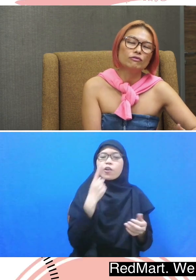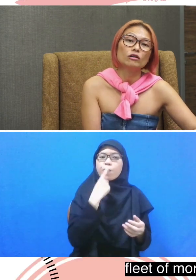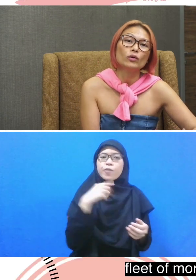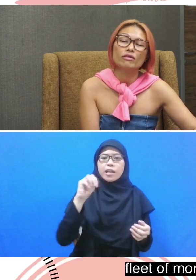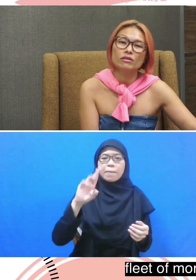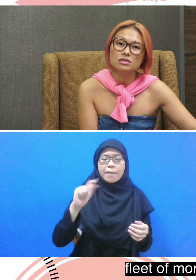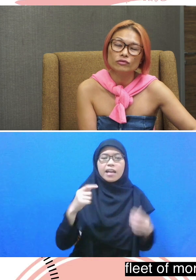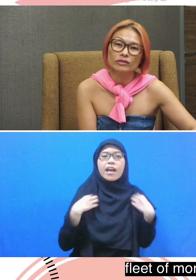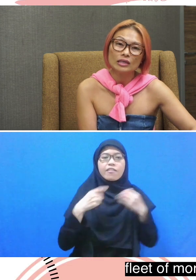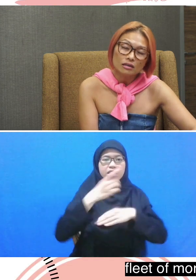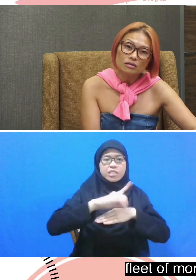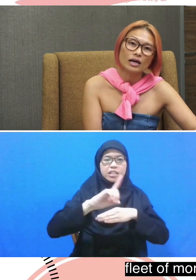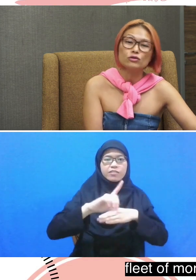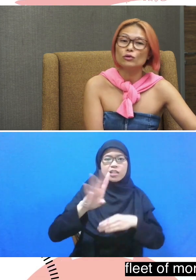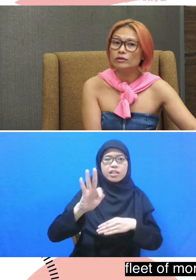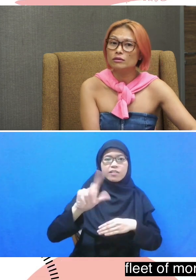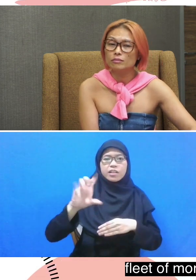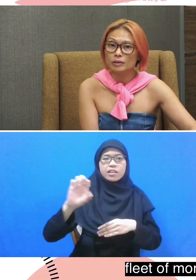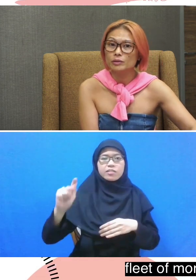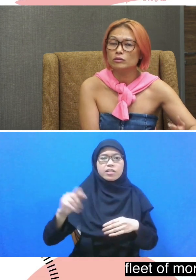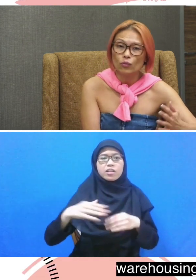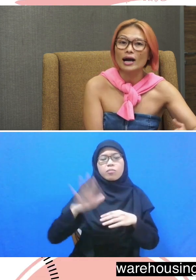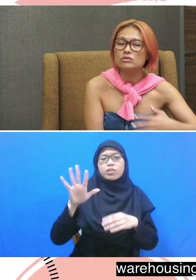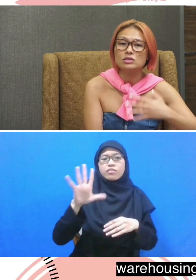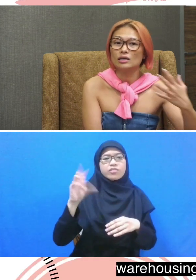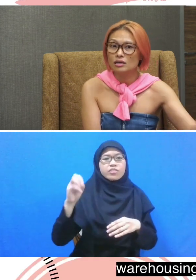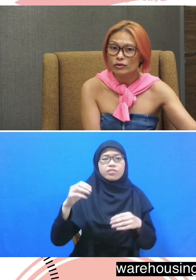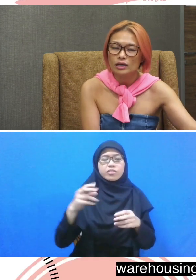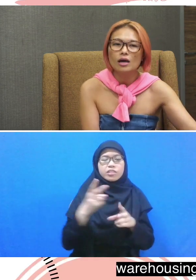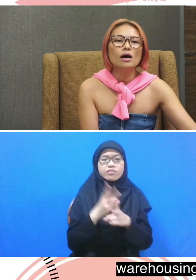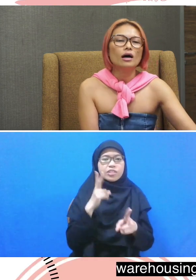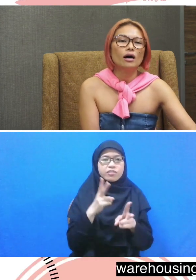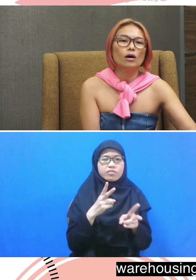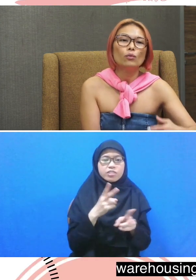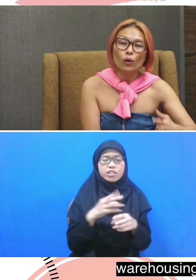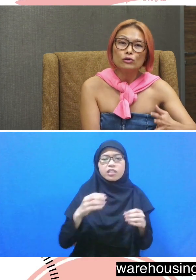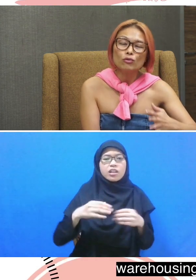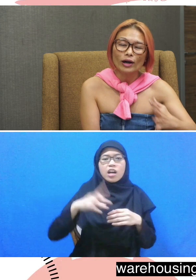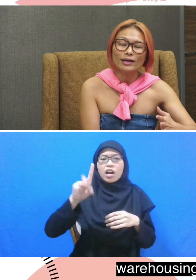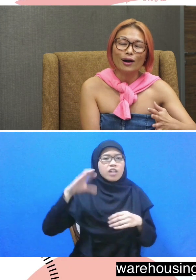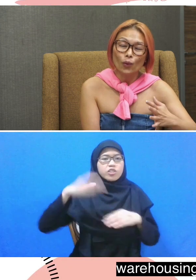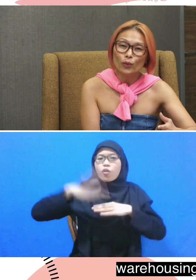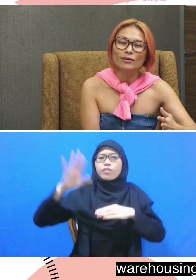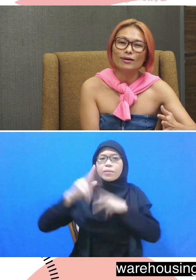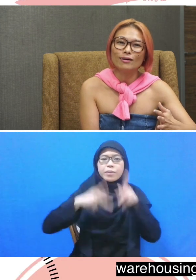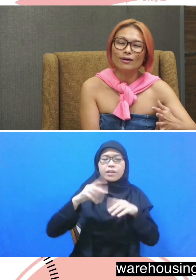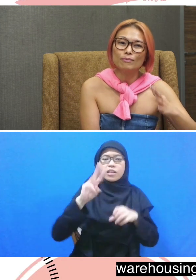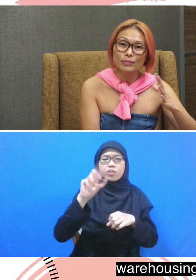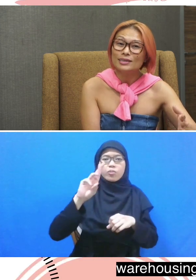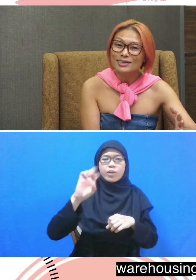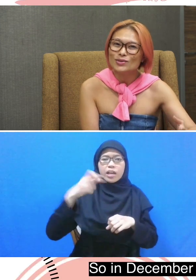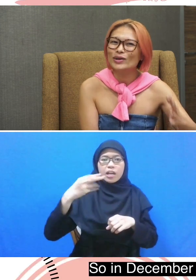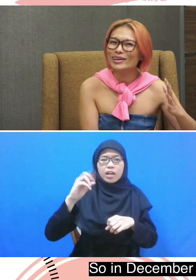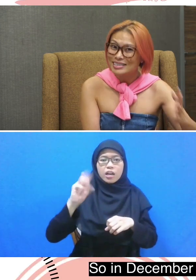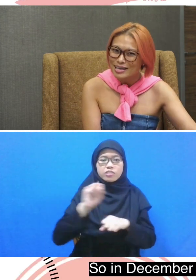a fleet of more than 30 over vehicles, 100 over people in warehousing and delivery. We also run our own